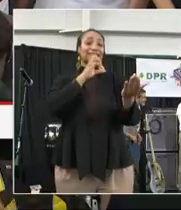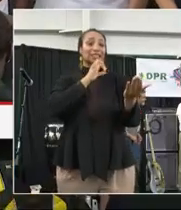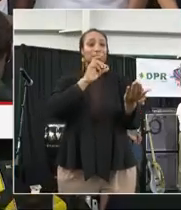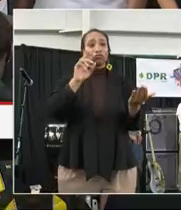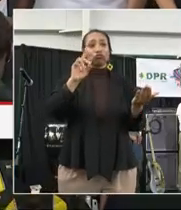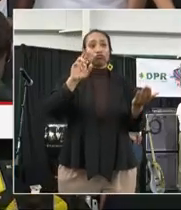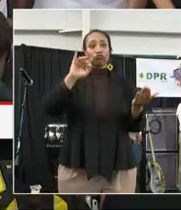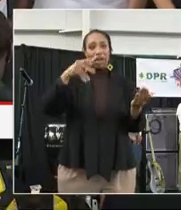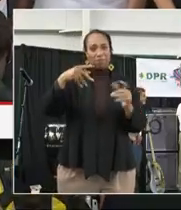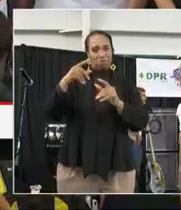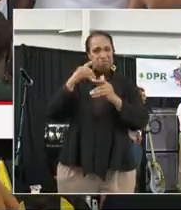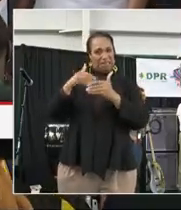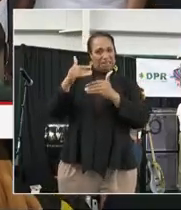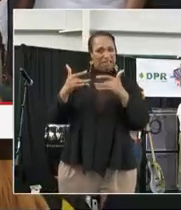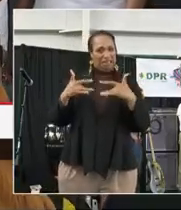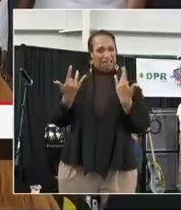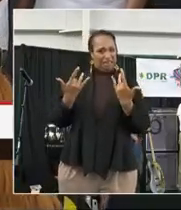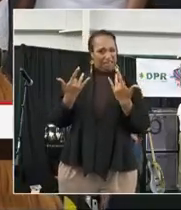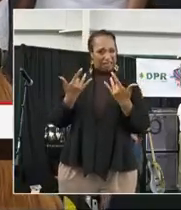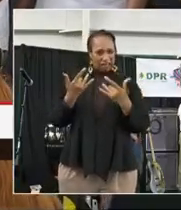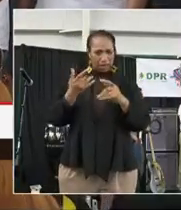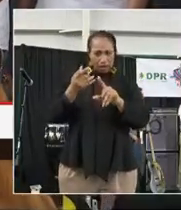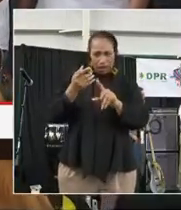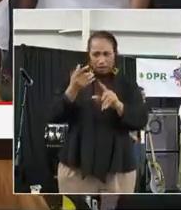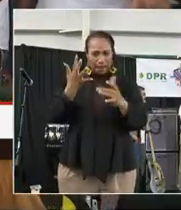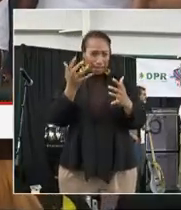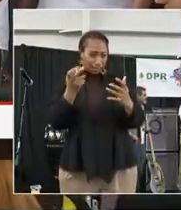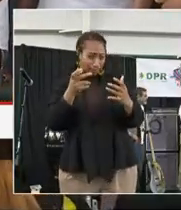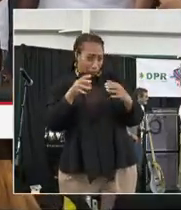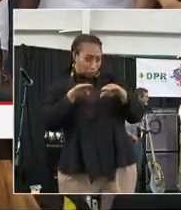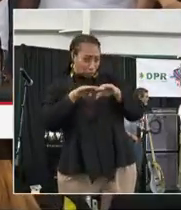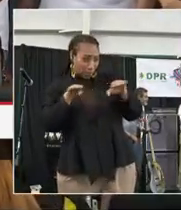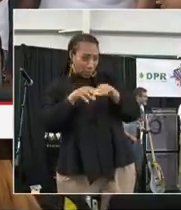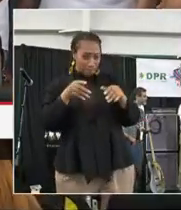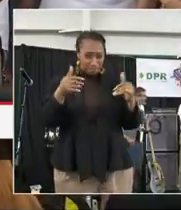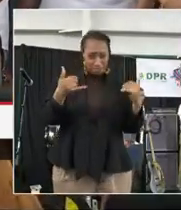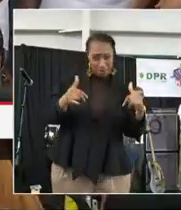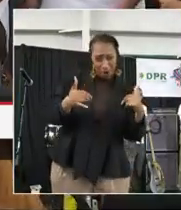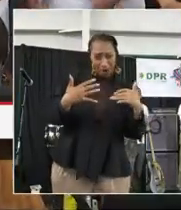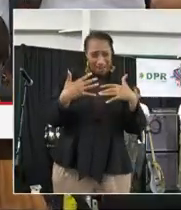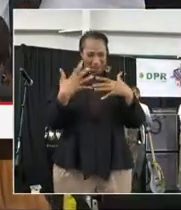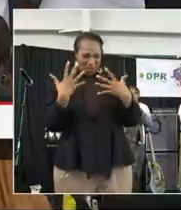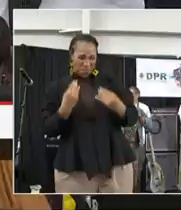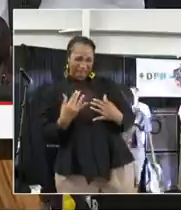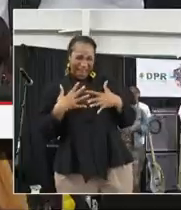pool party. So I'm going to say it like you want to get wet. We have the senior drip coming up.